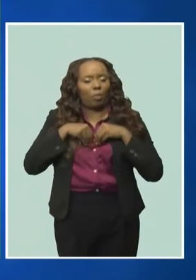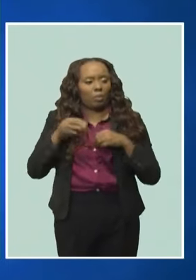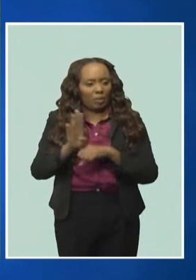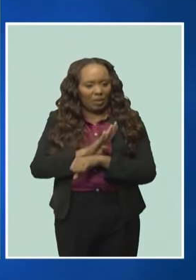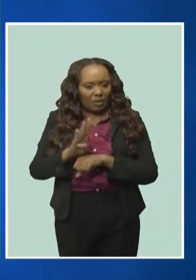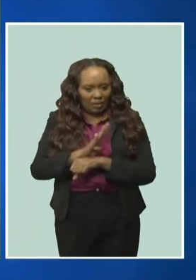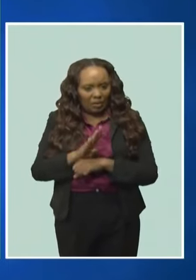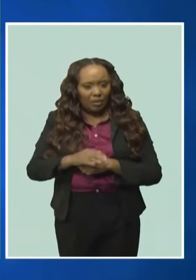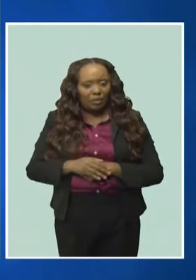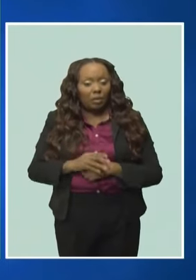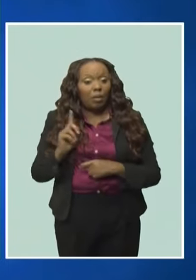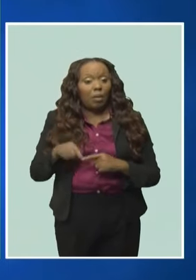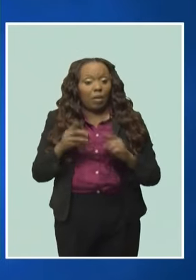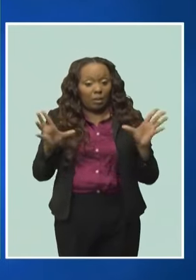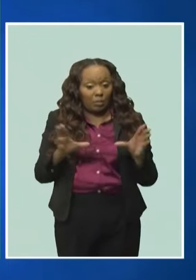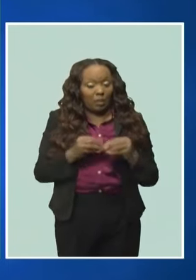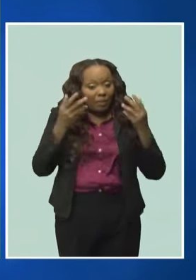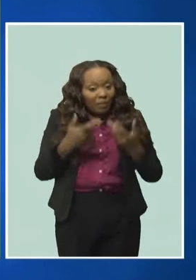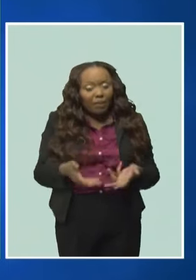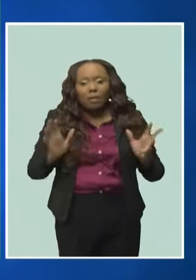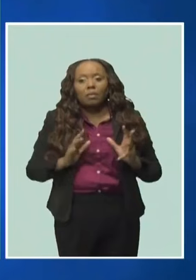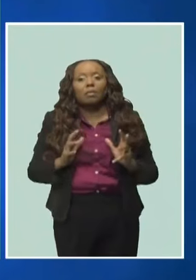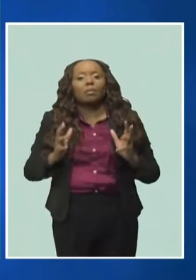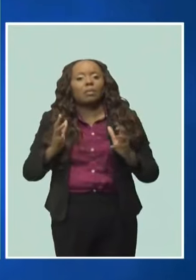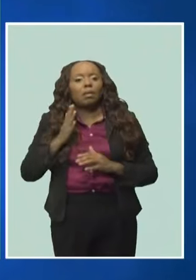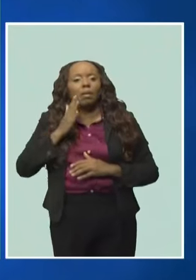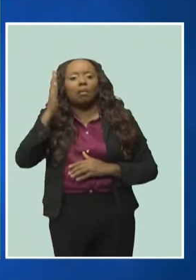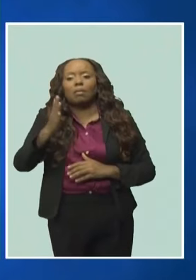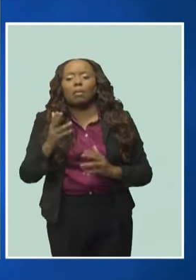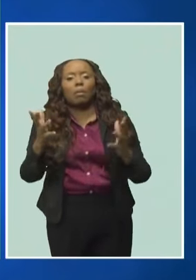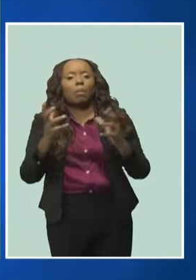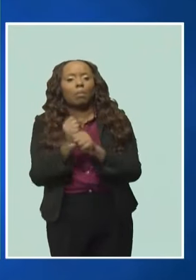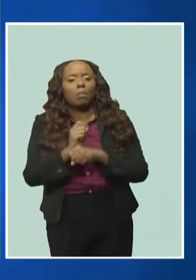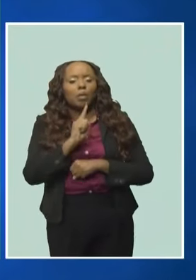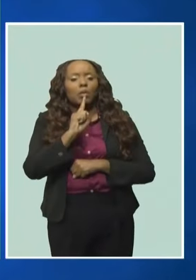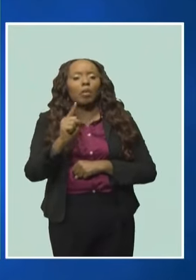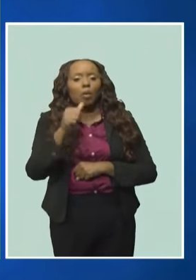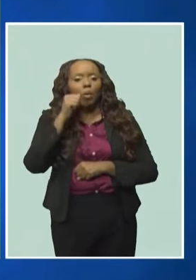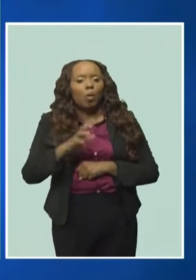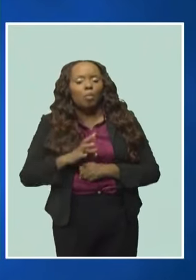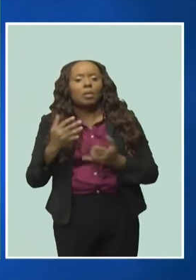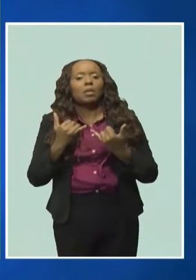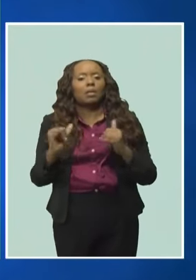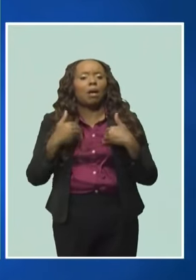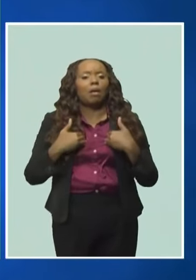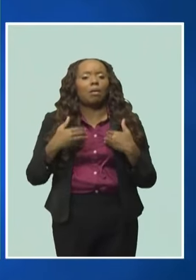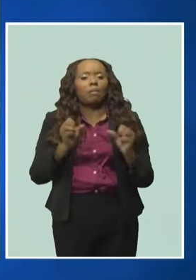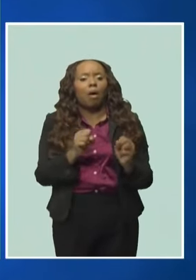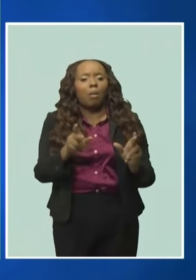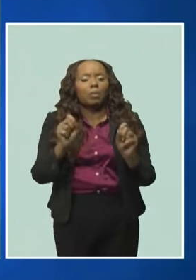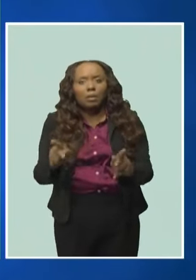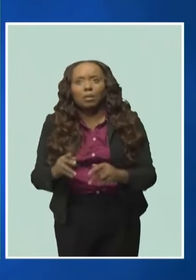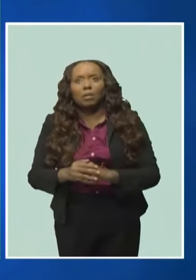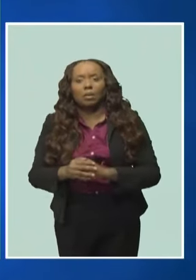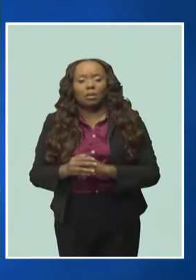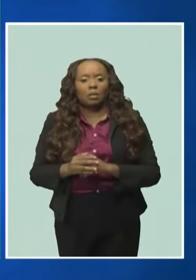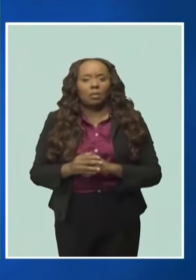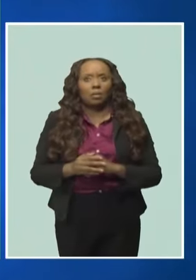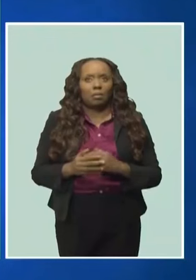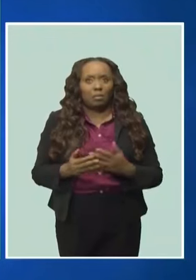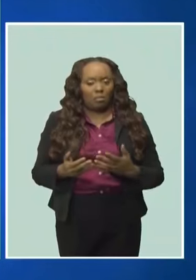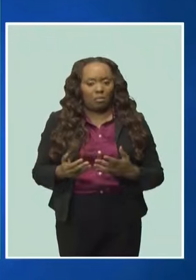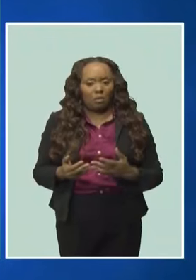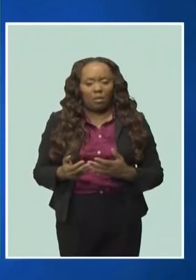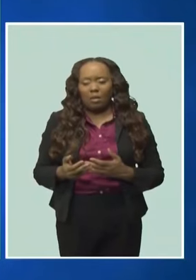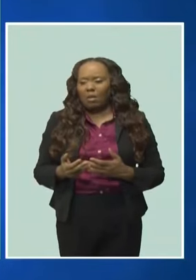the summit that we are looking at, and all in keeping with the chamber's commitment, not just to say that we are going to